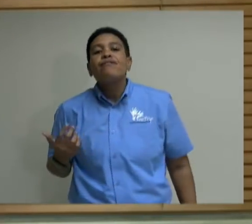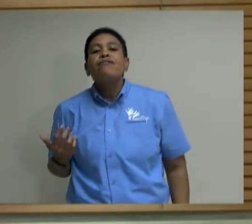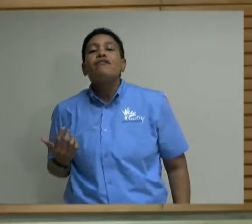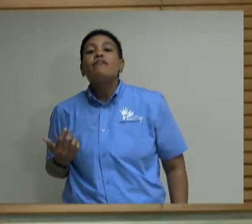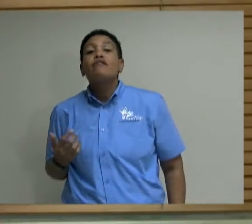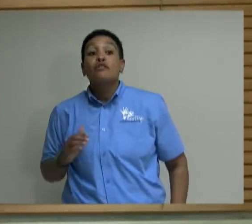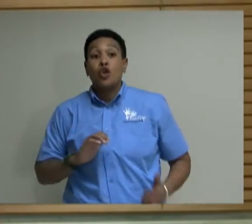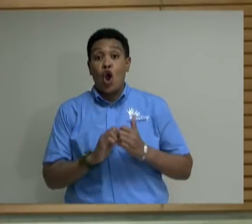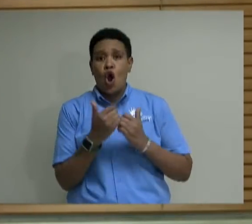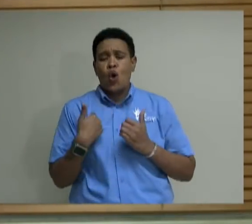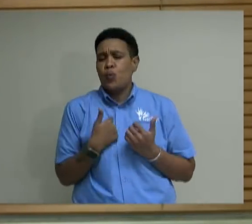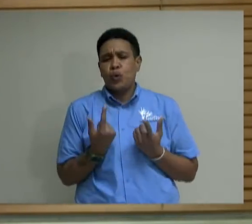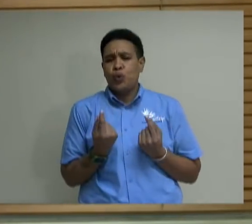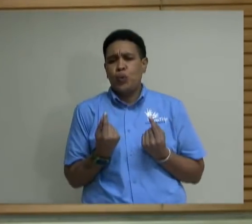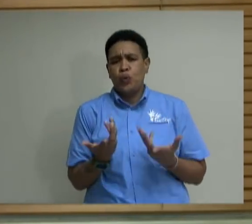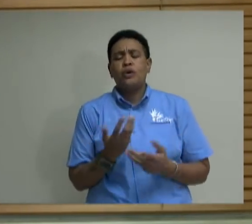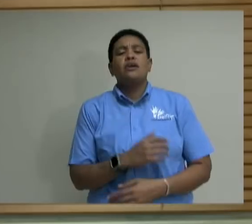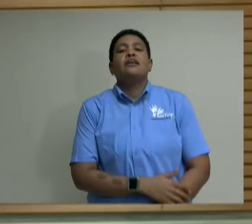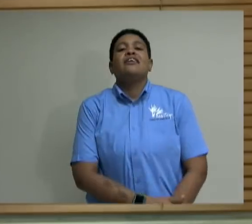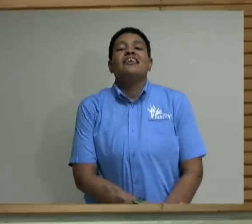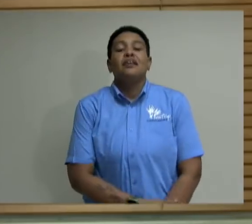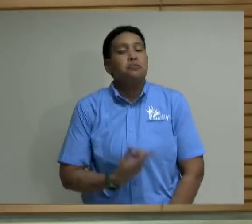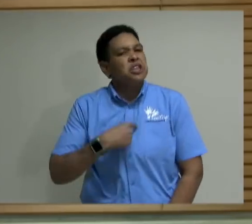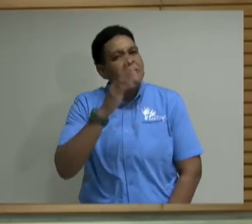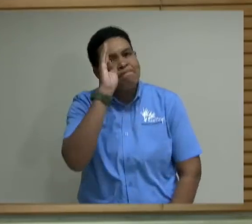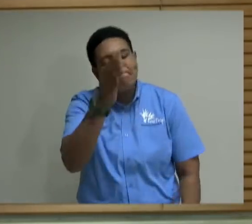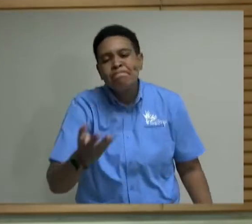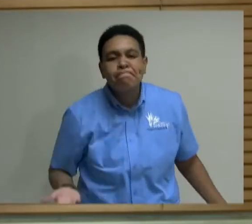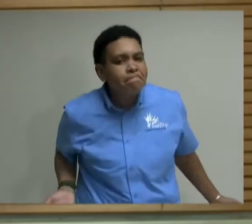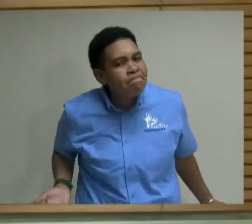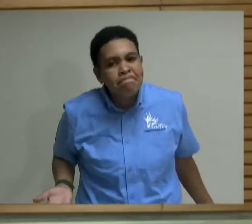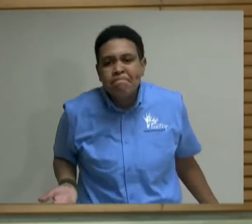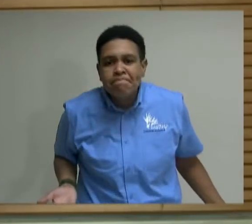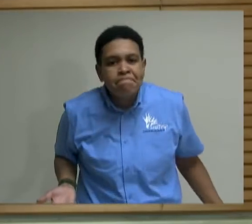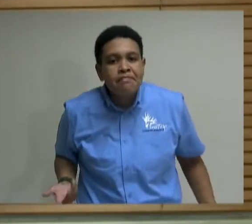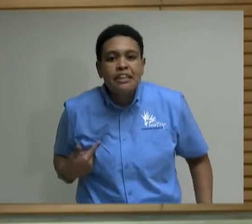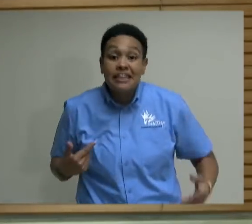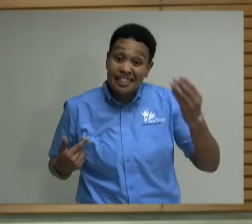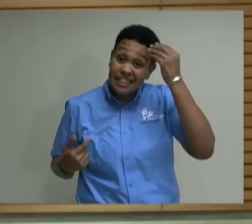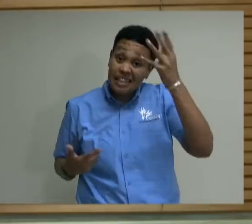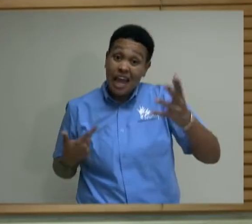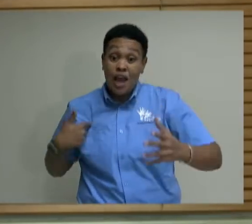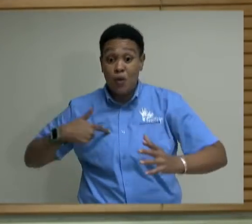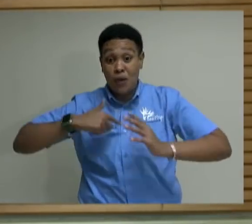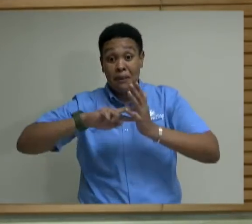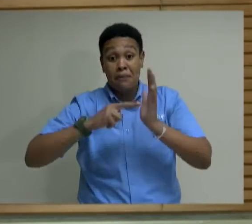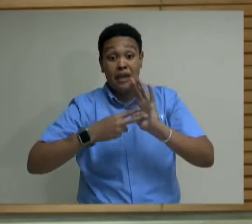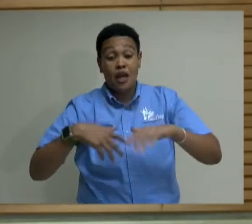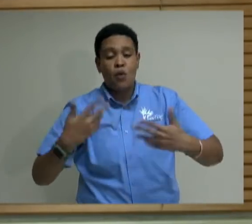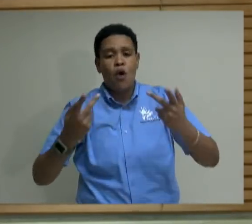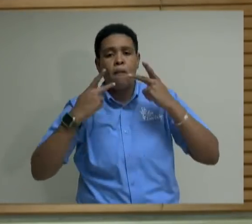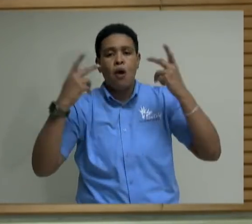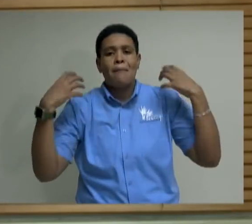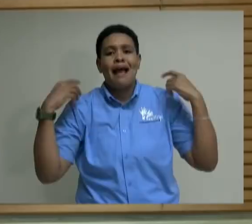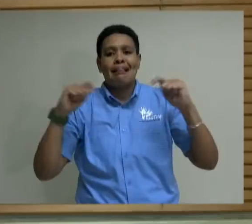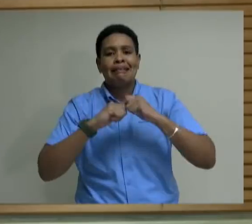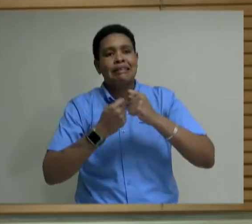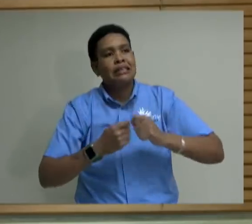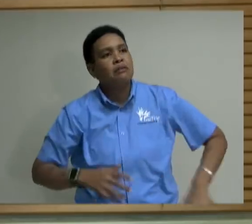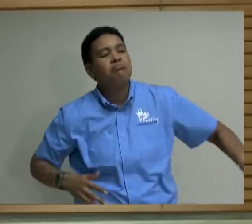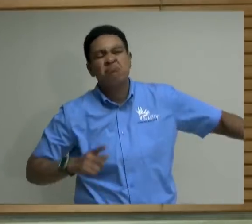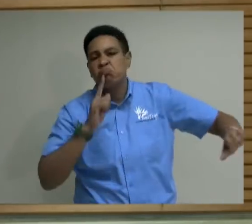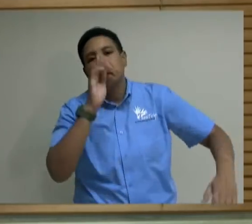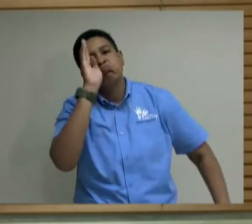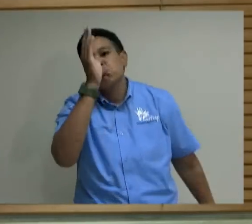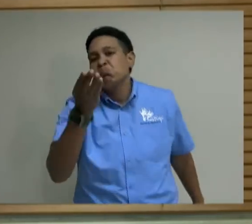How did we do it? We were deliberate, and I say we here, meaning the public health team,